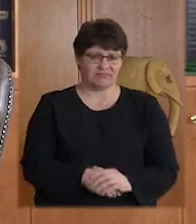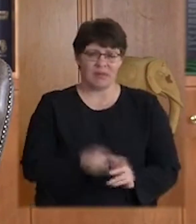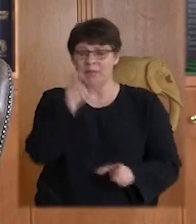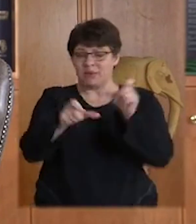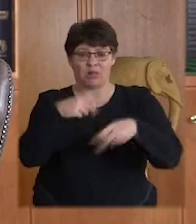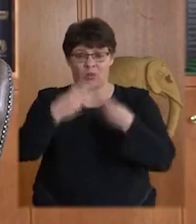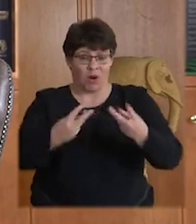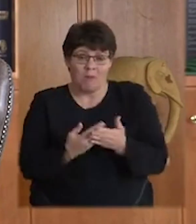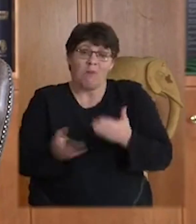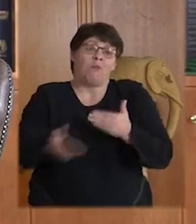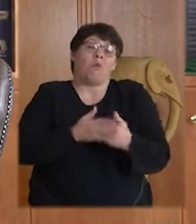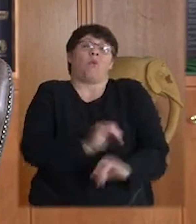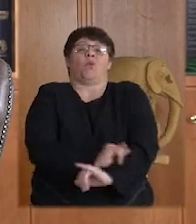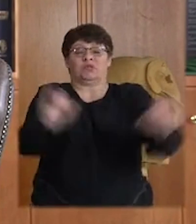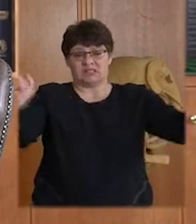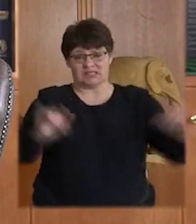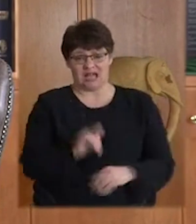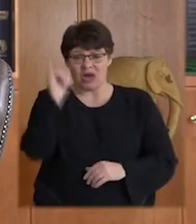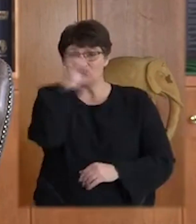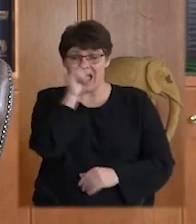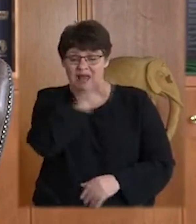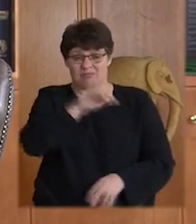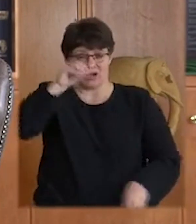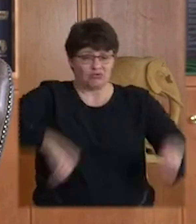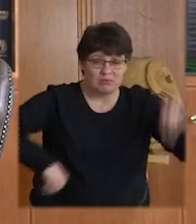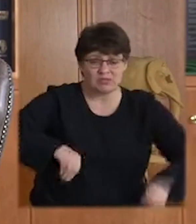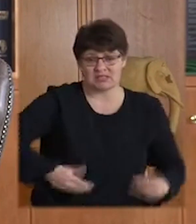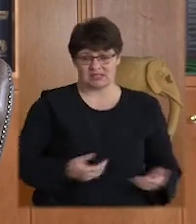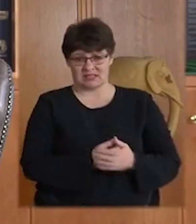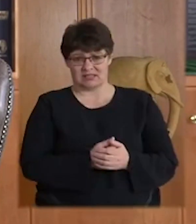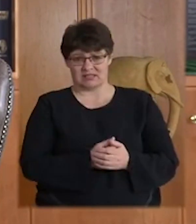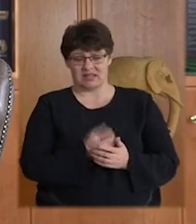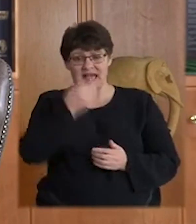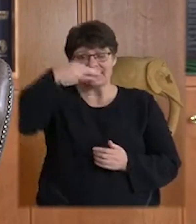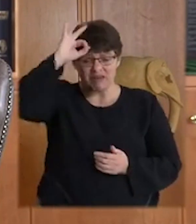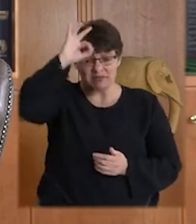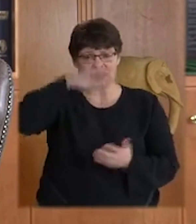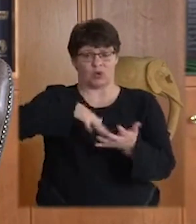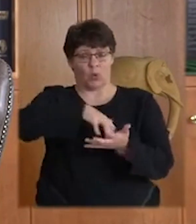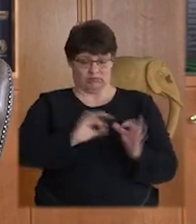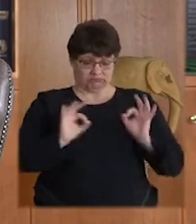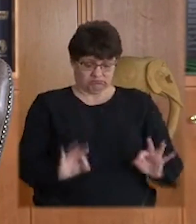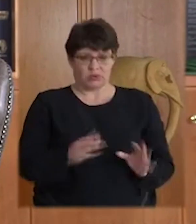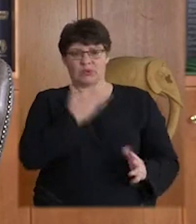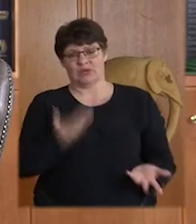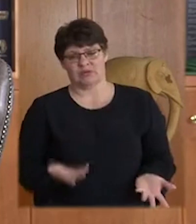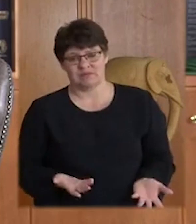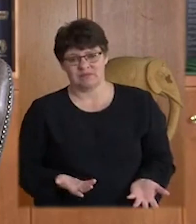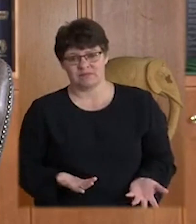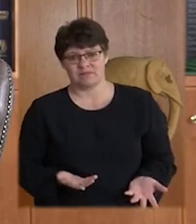unemployment, crime and corruption, a weakened state, and other pressing